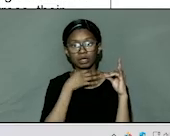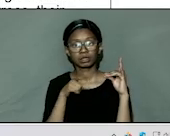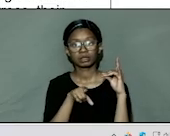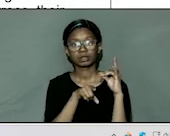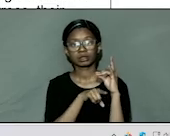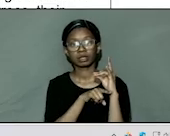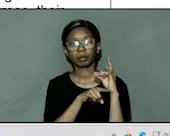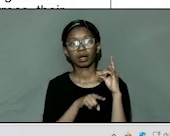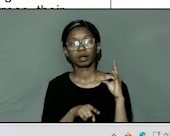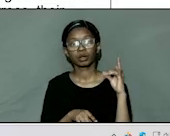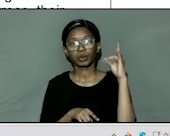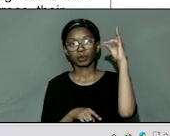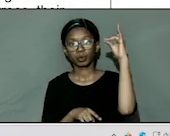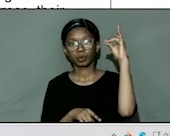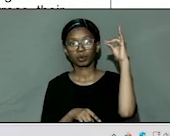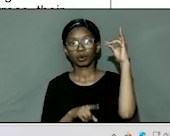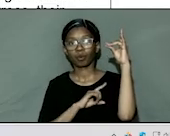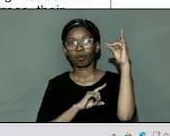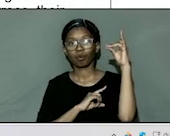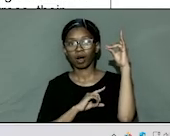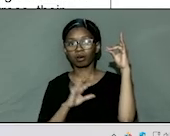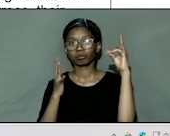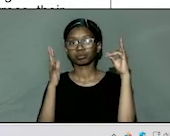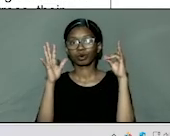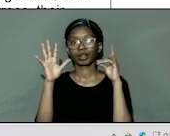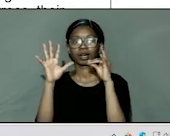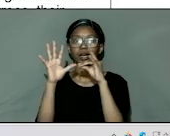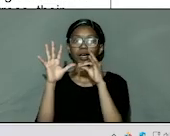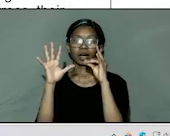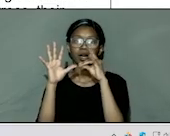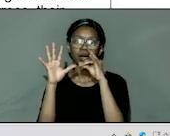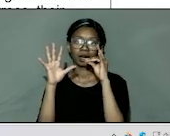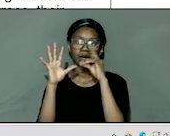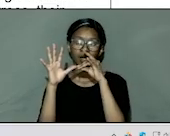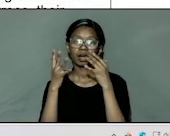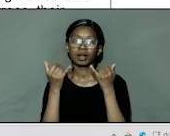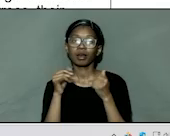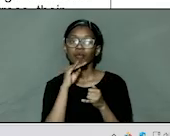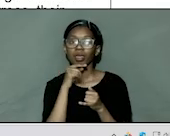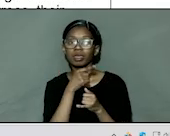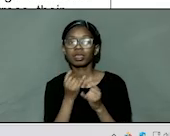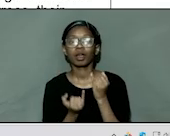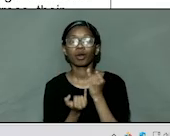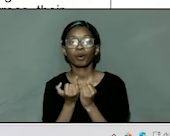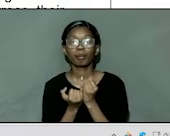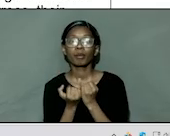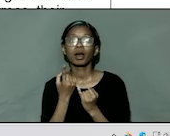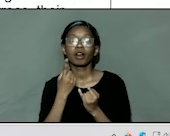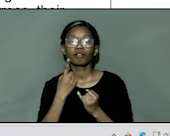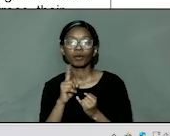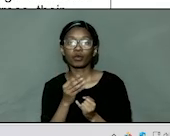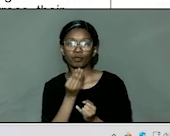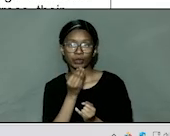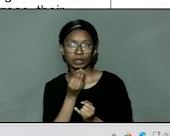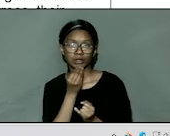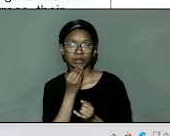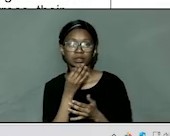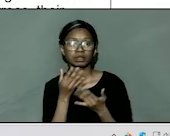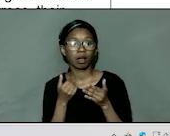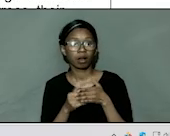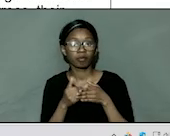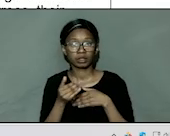it means they would compete for what? They will compete for food. Now after that, you will